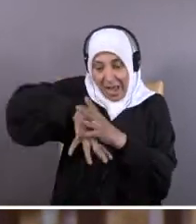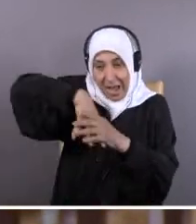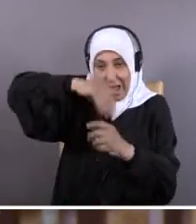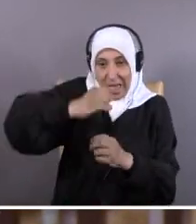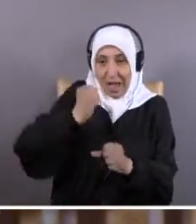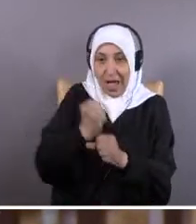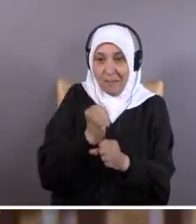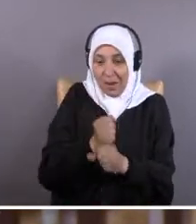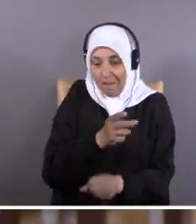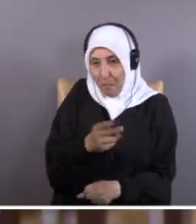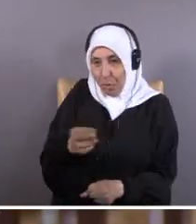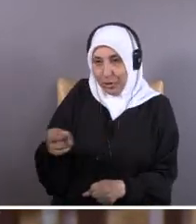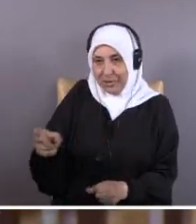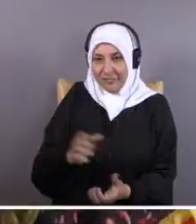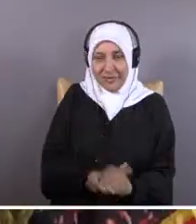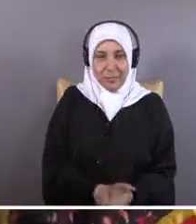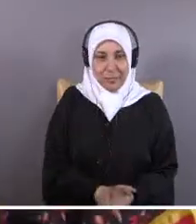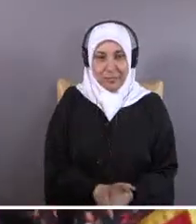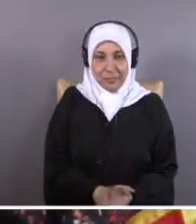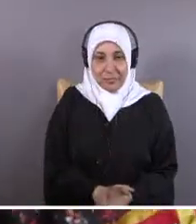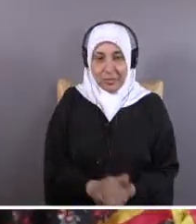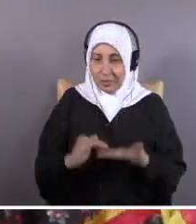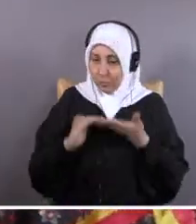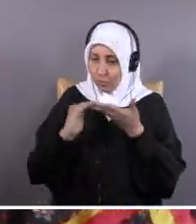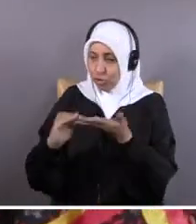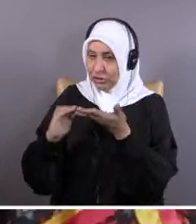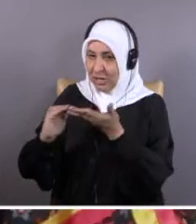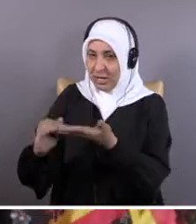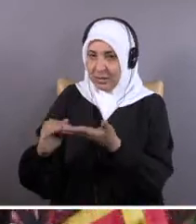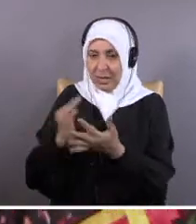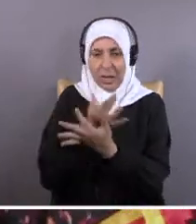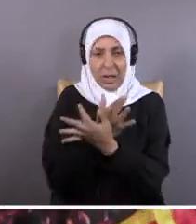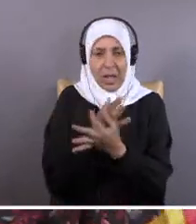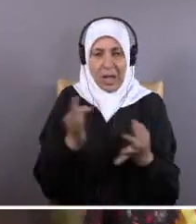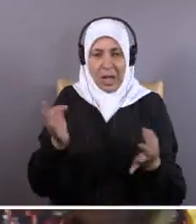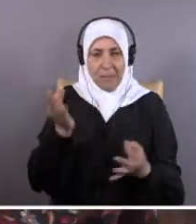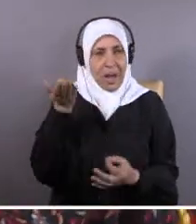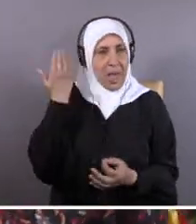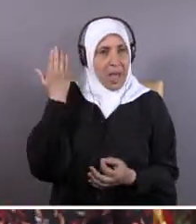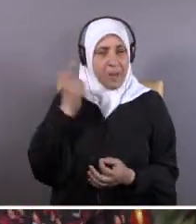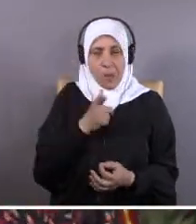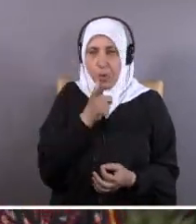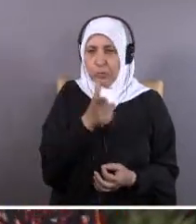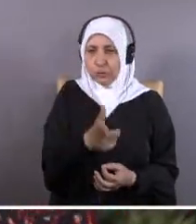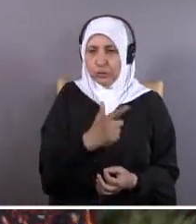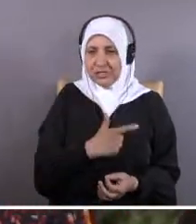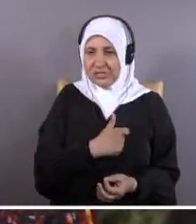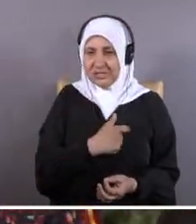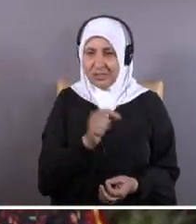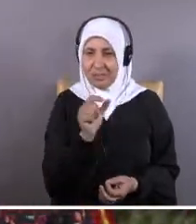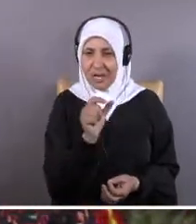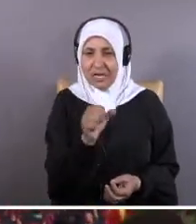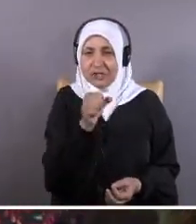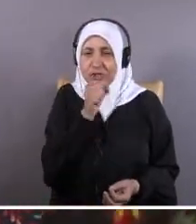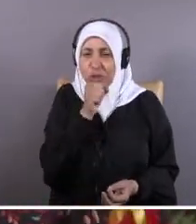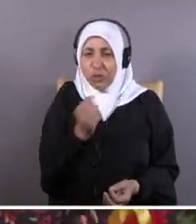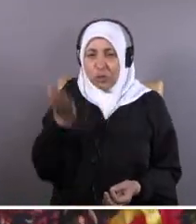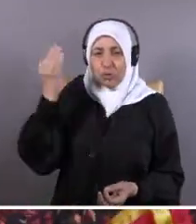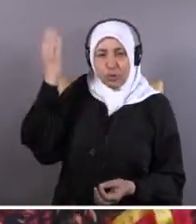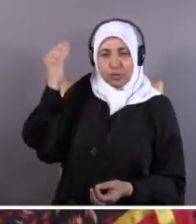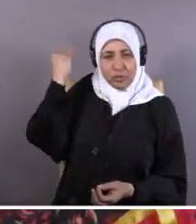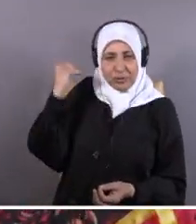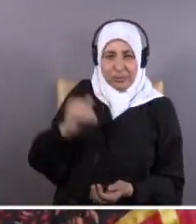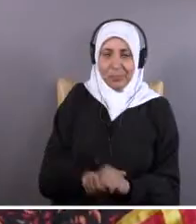and his helpers, which we refer to as the ancestors, the holy